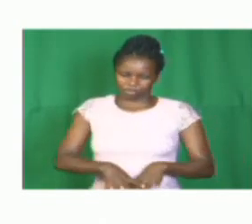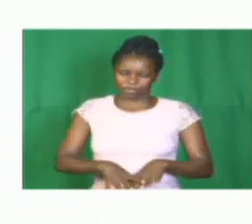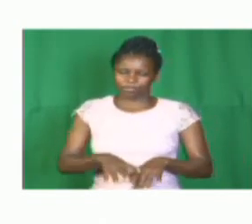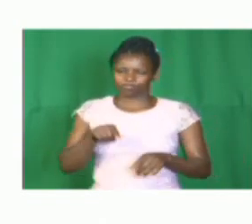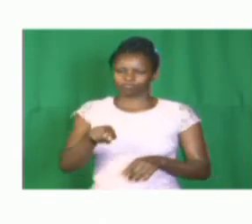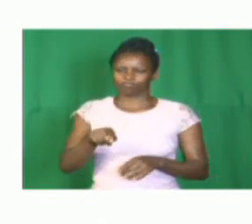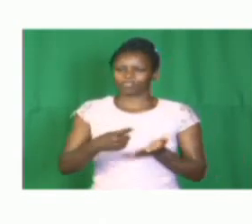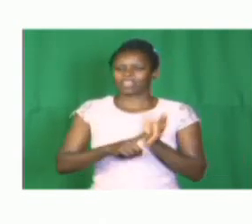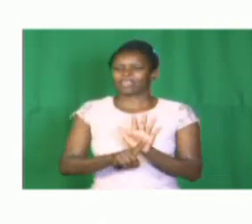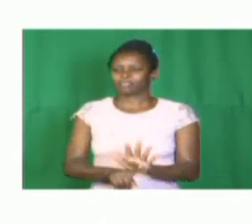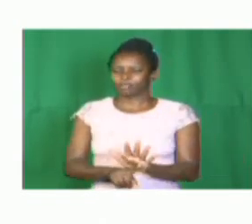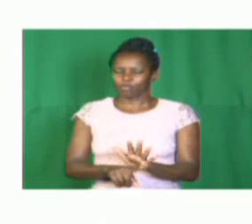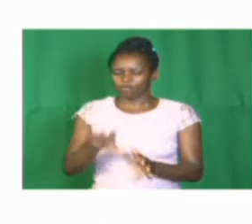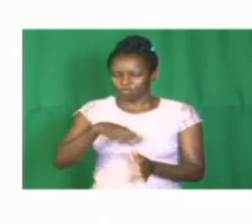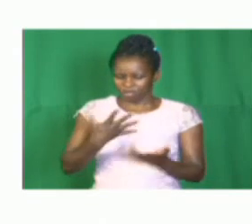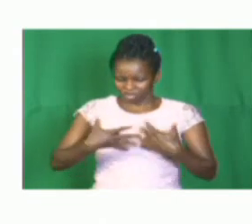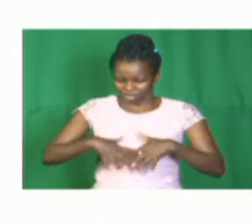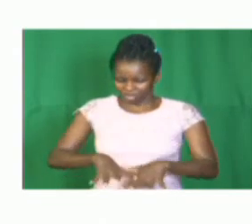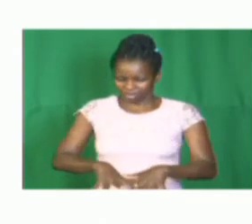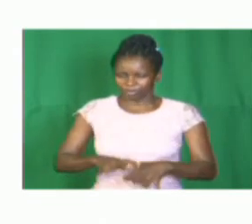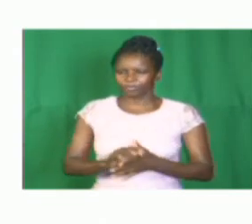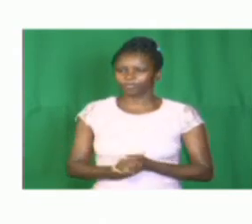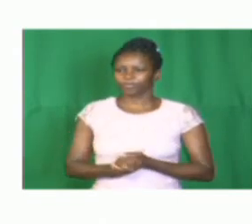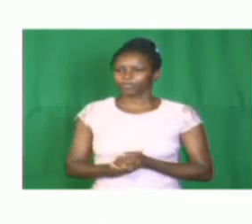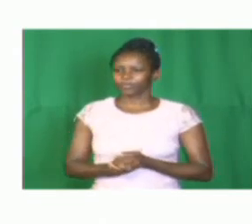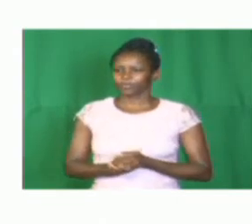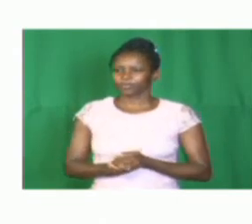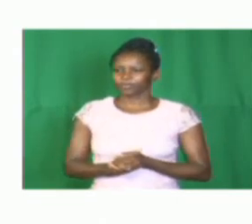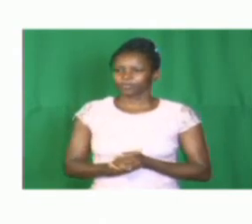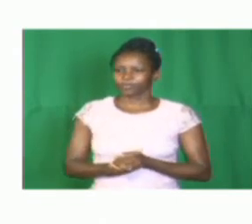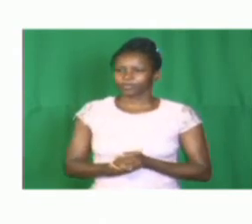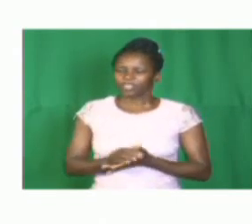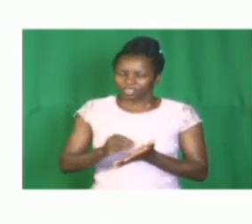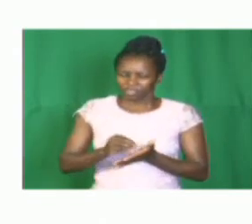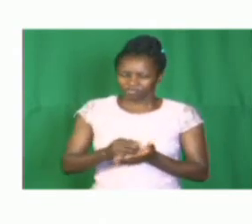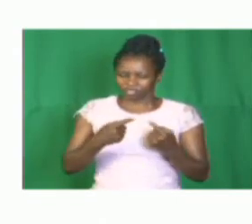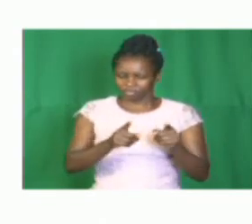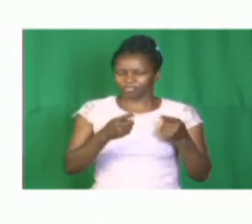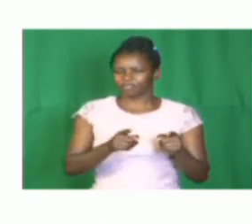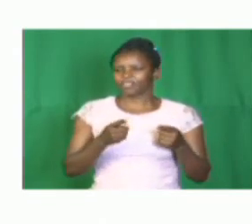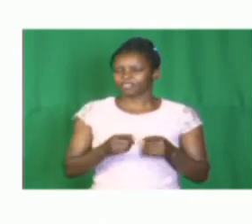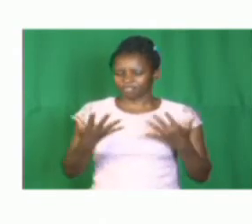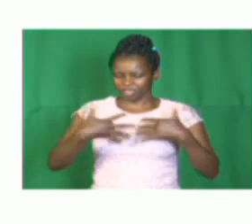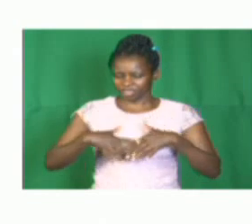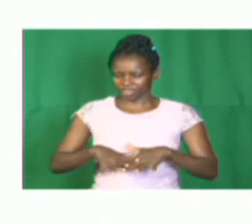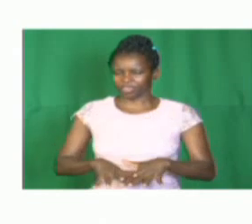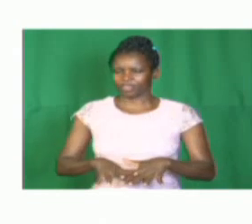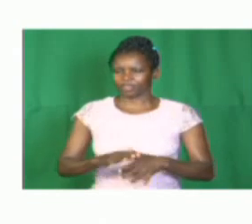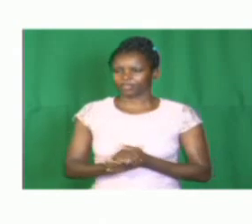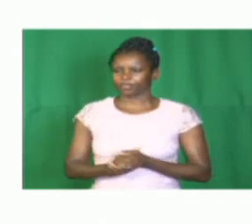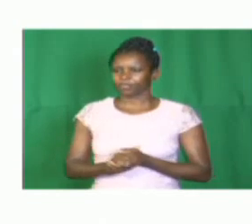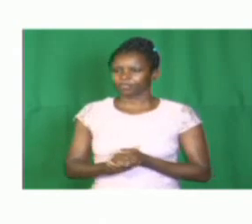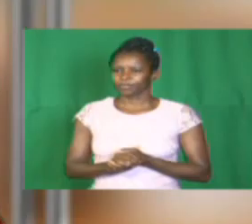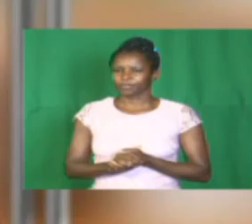examples of mixtures, dear learners. These are some of the examples that you can have. So now I want us to look at